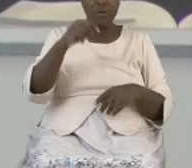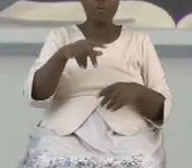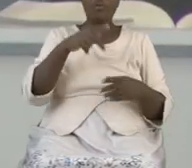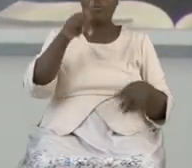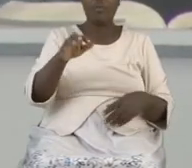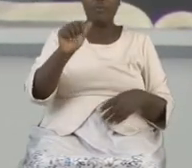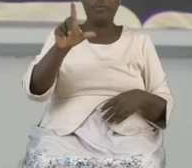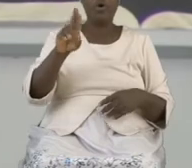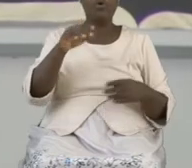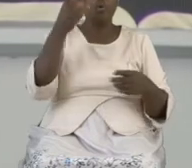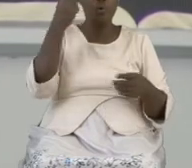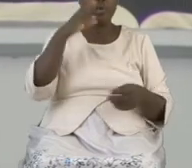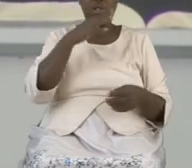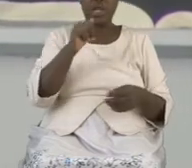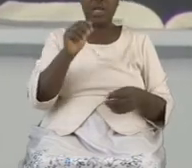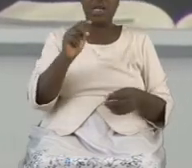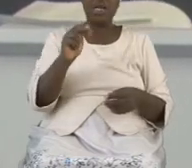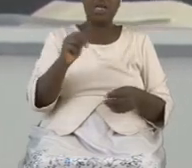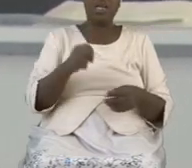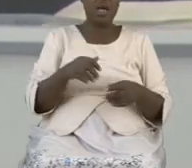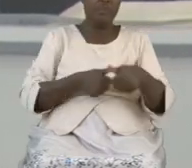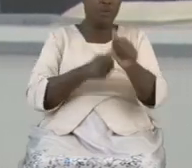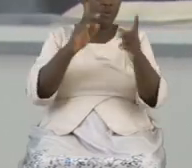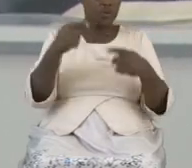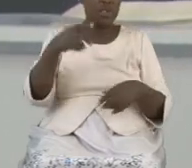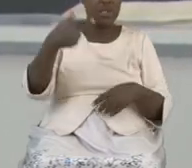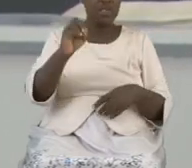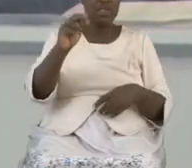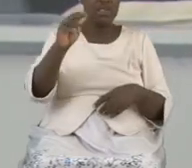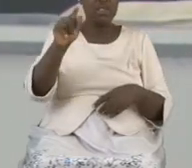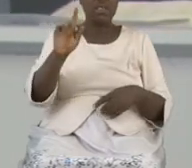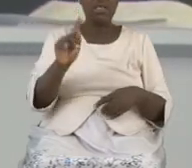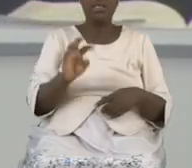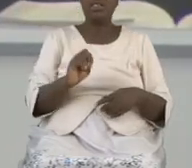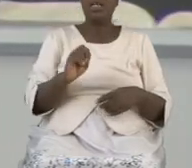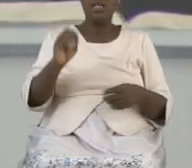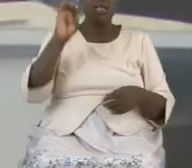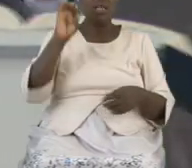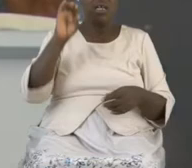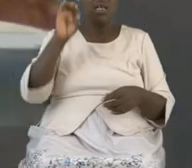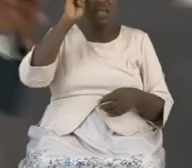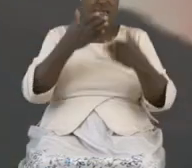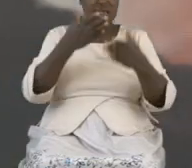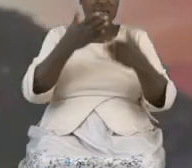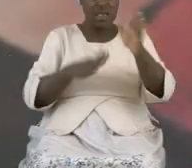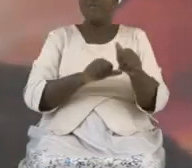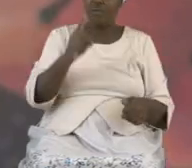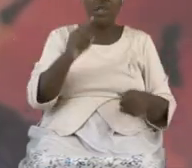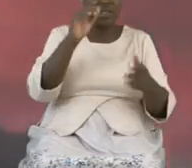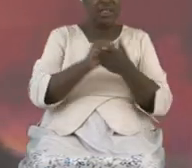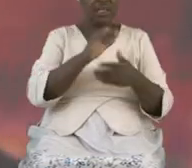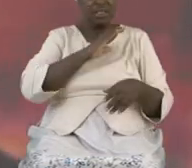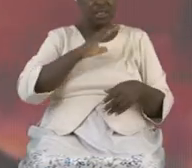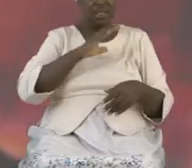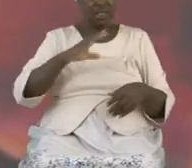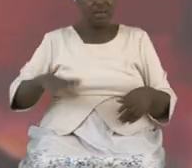he was writing to the Corinthians, they were not Israelites. He died for everyone. That Christ died